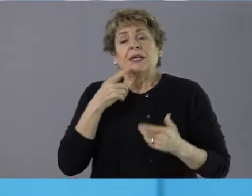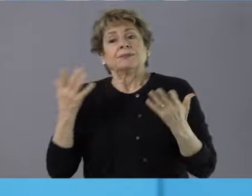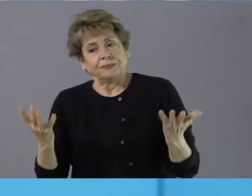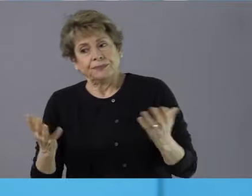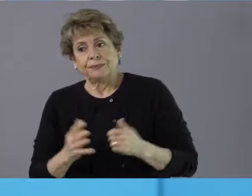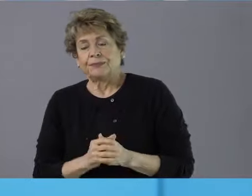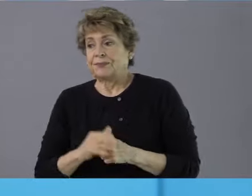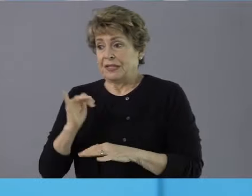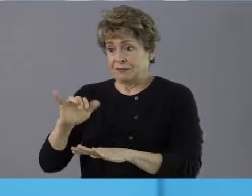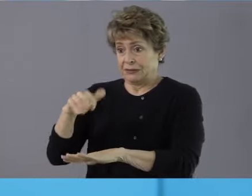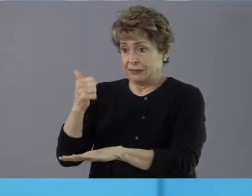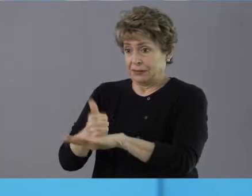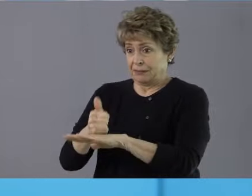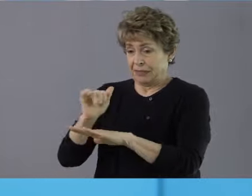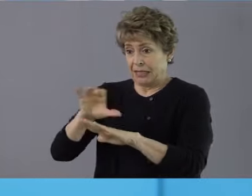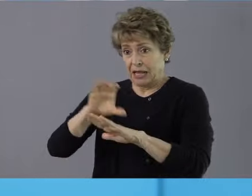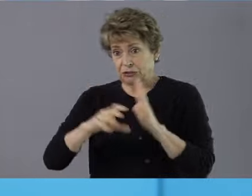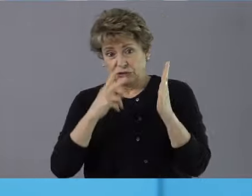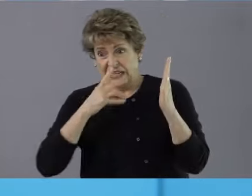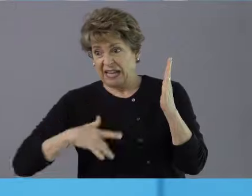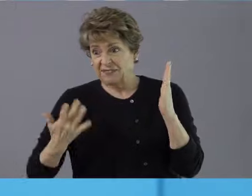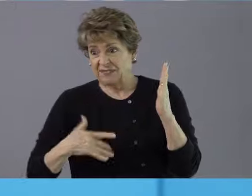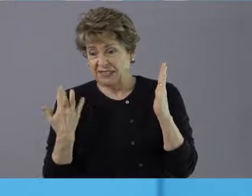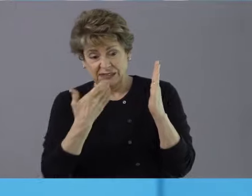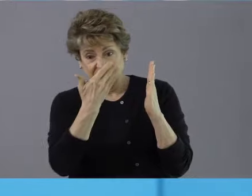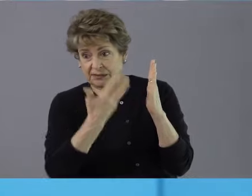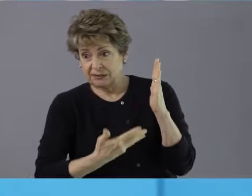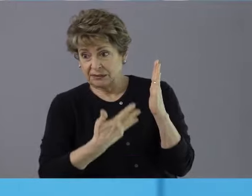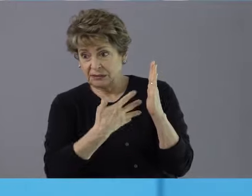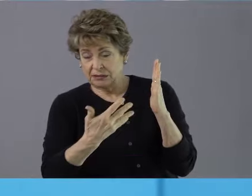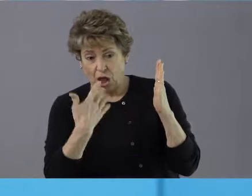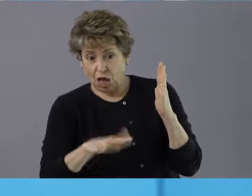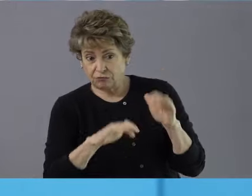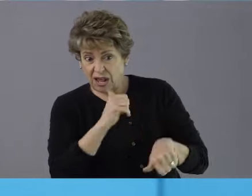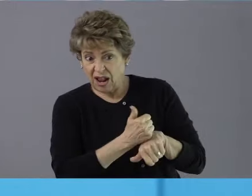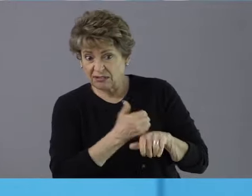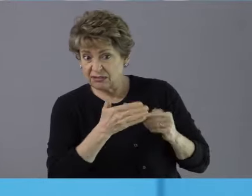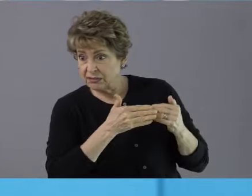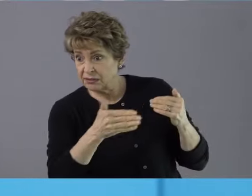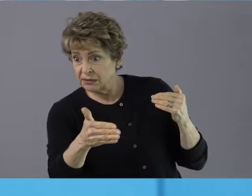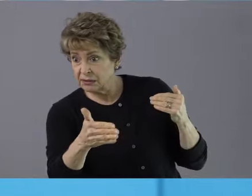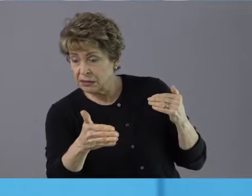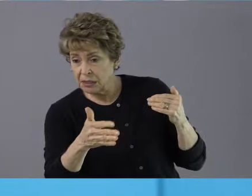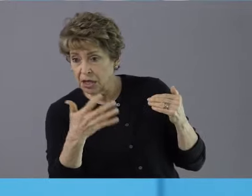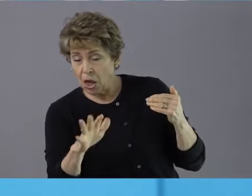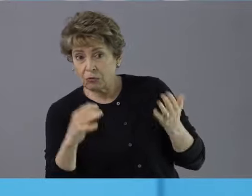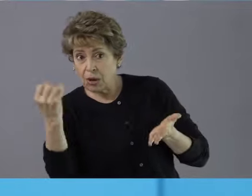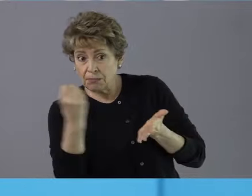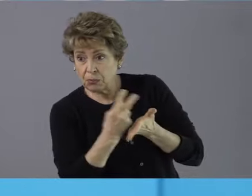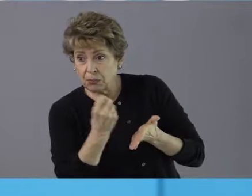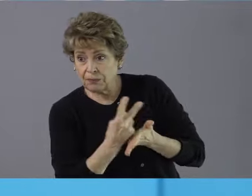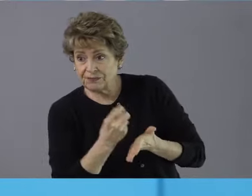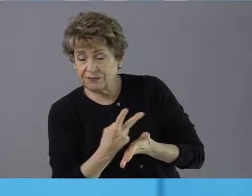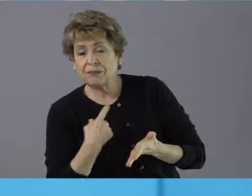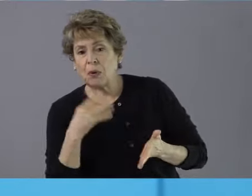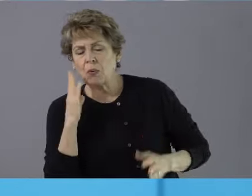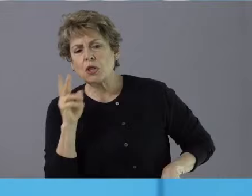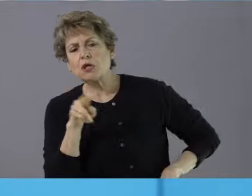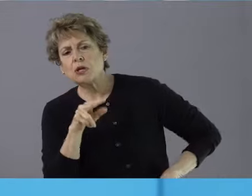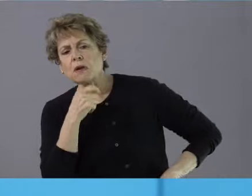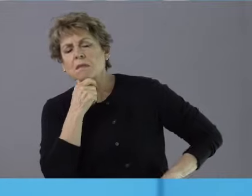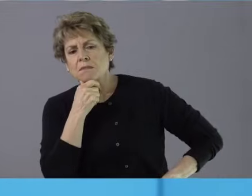in the future that have been planned and where government has a role in that decision making or local government has a